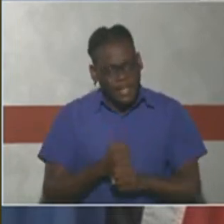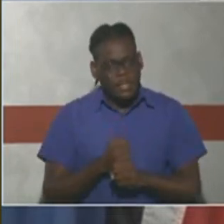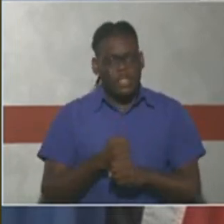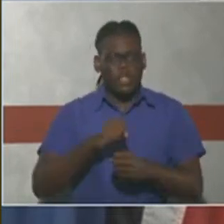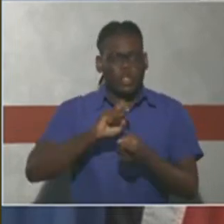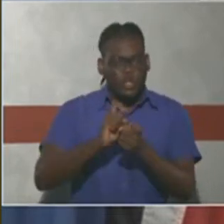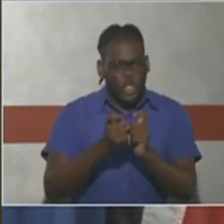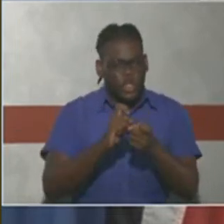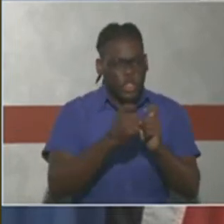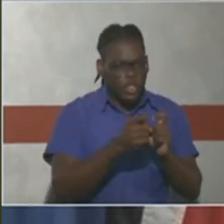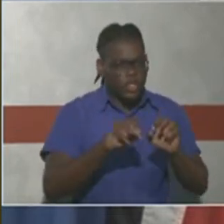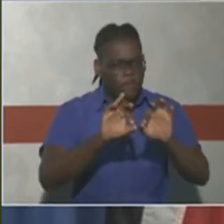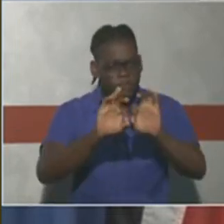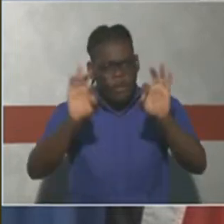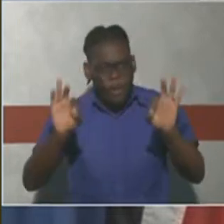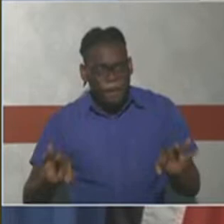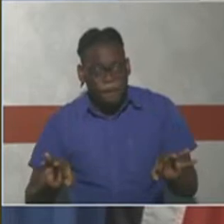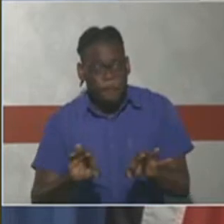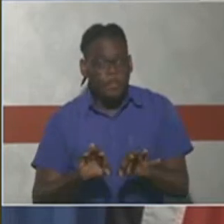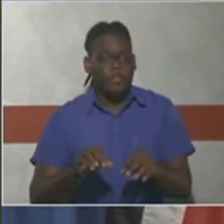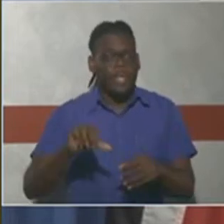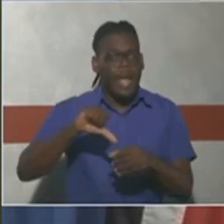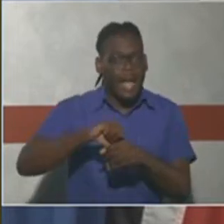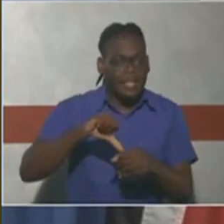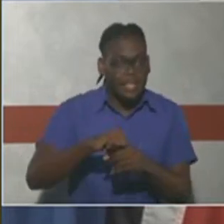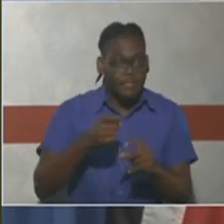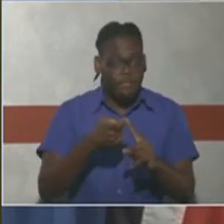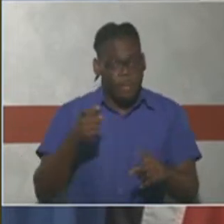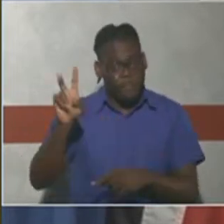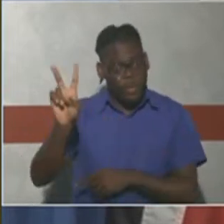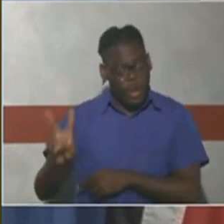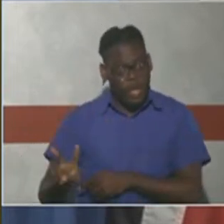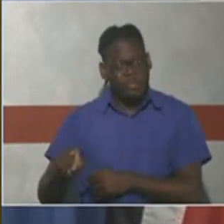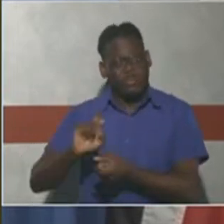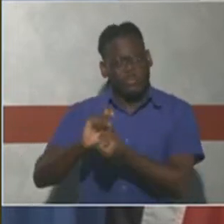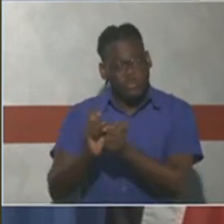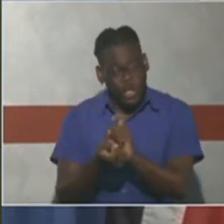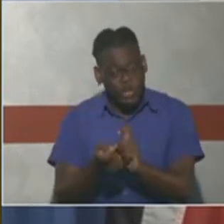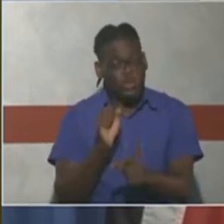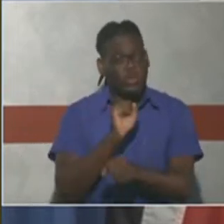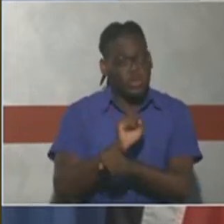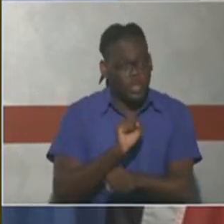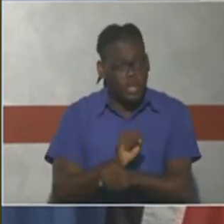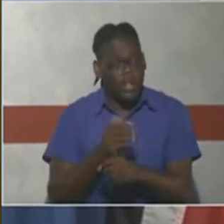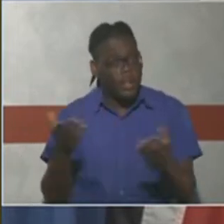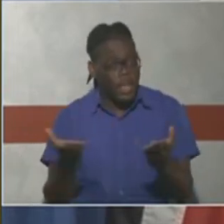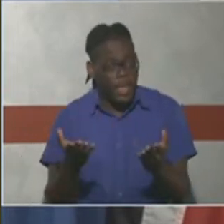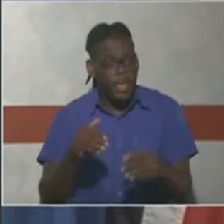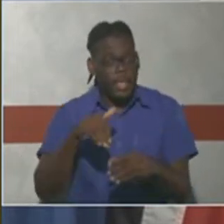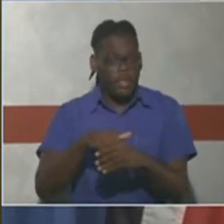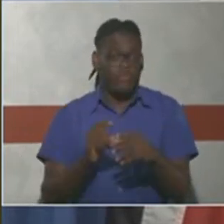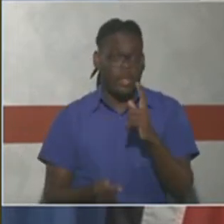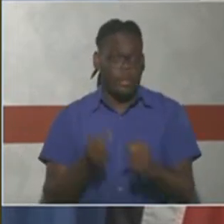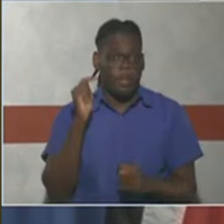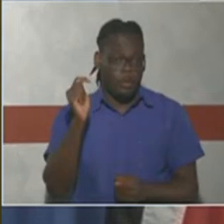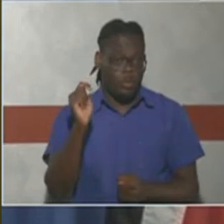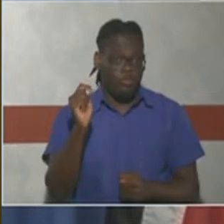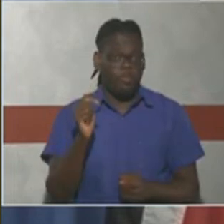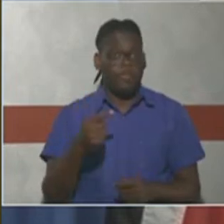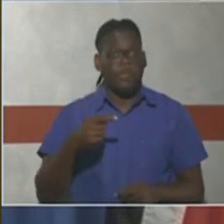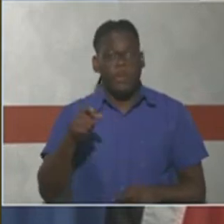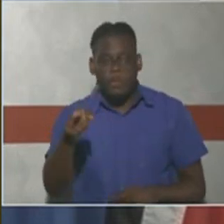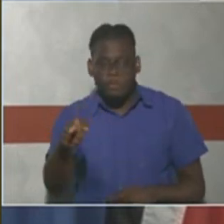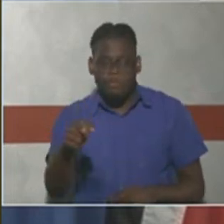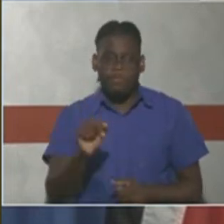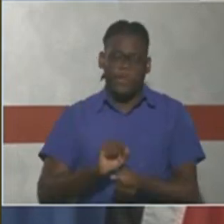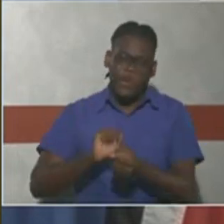had spent considerable time, effort, and energy in negotiating a commercial term sheet in